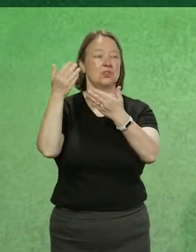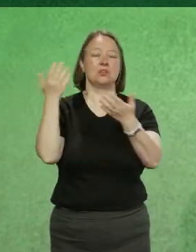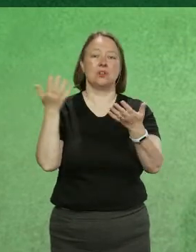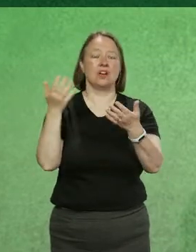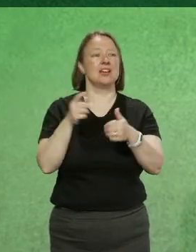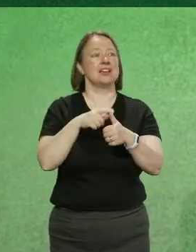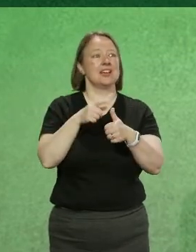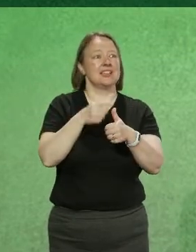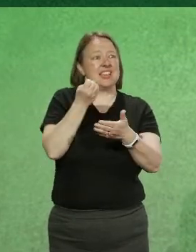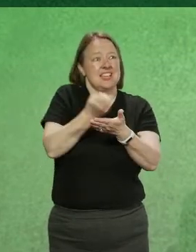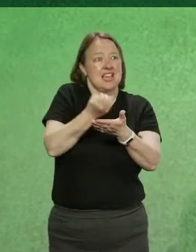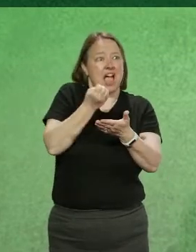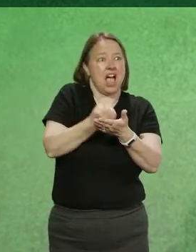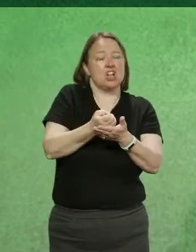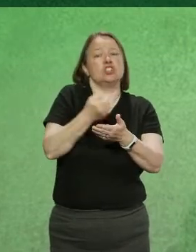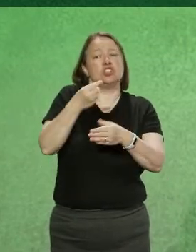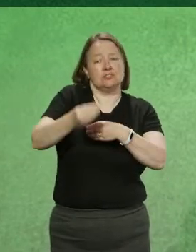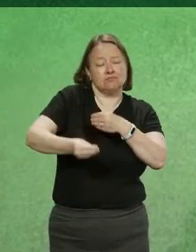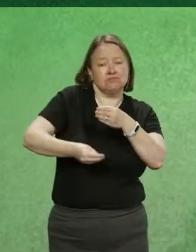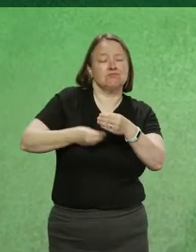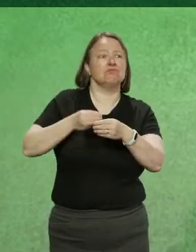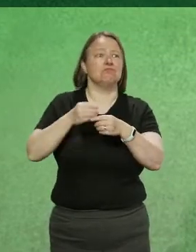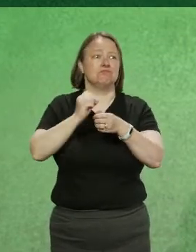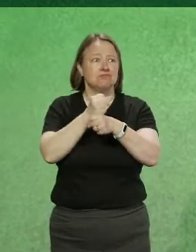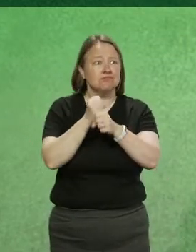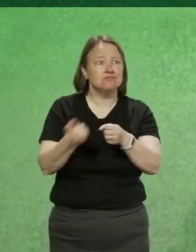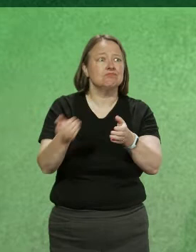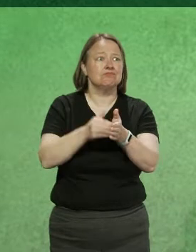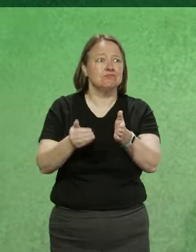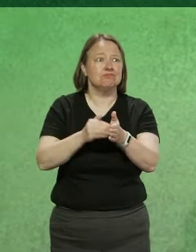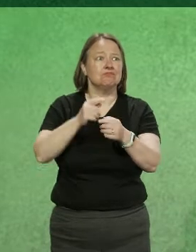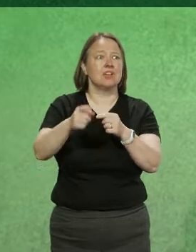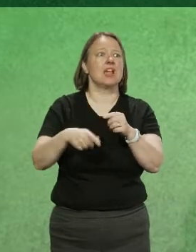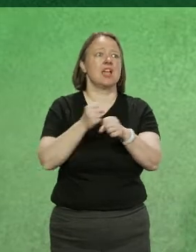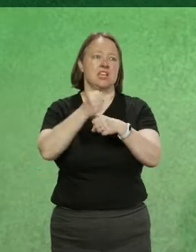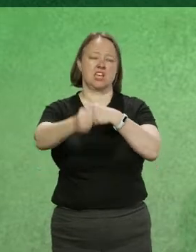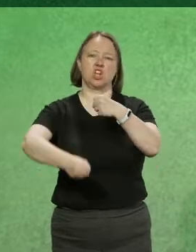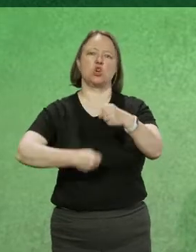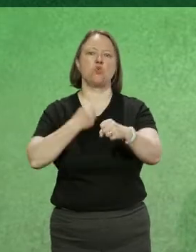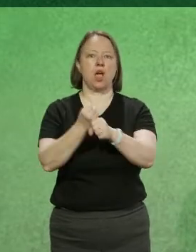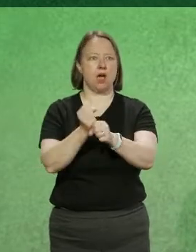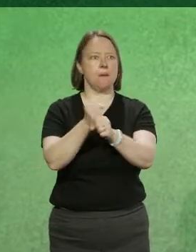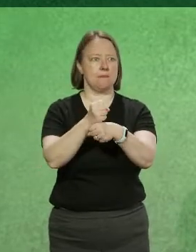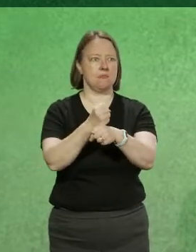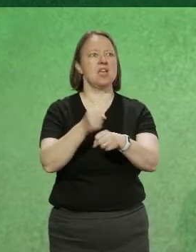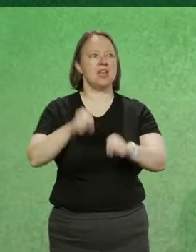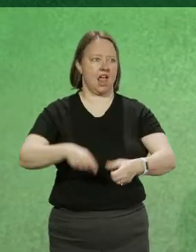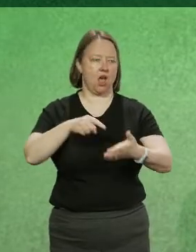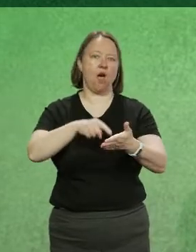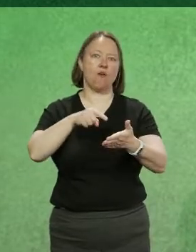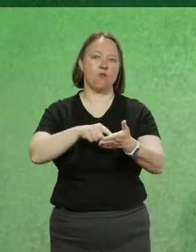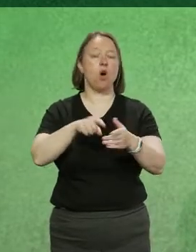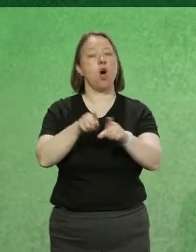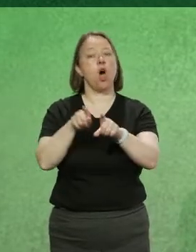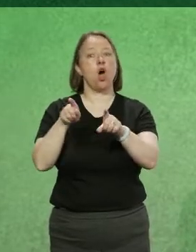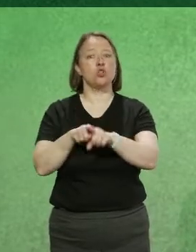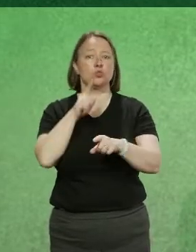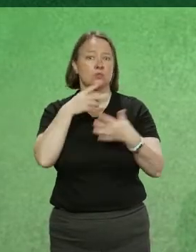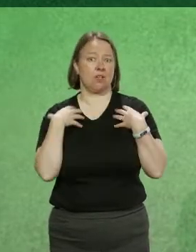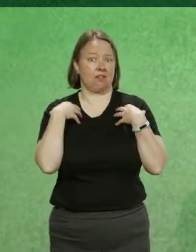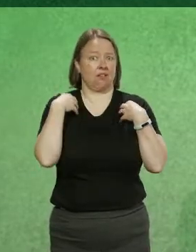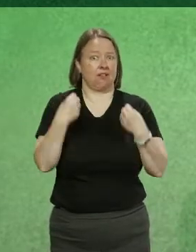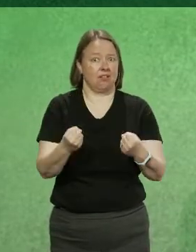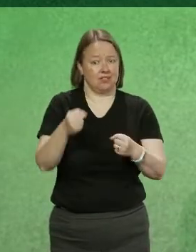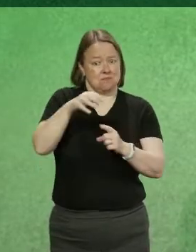ecologically regenerative, all year-round production, and also affordable. And also the nutritional value of mushrooms cannot